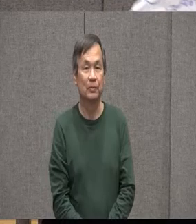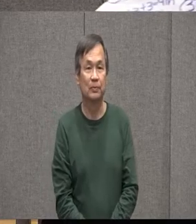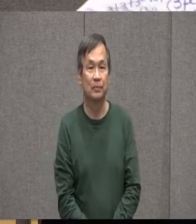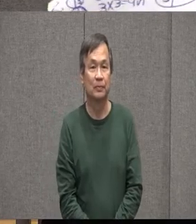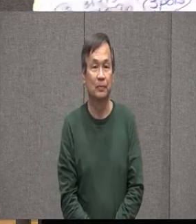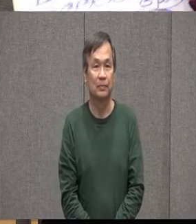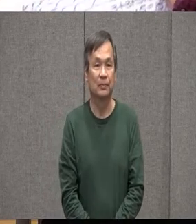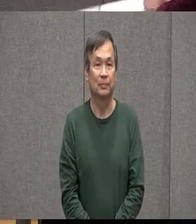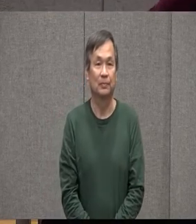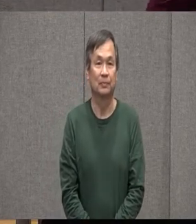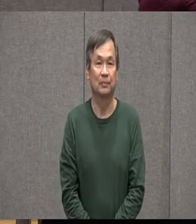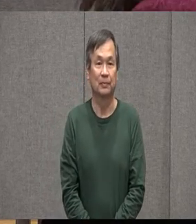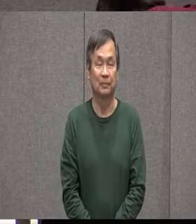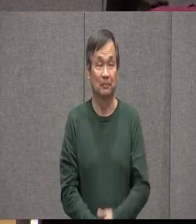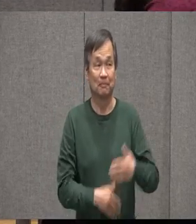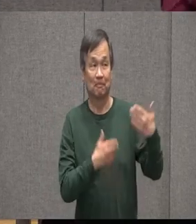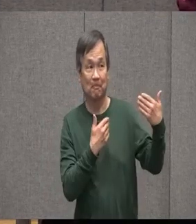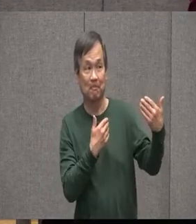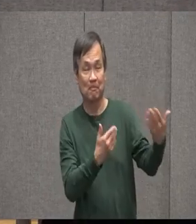Here we go.